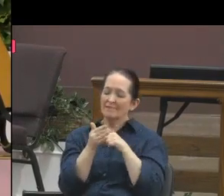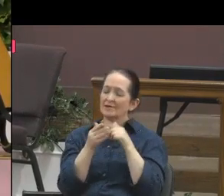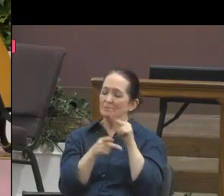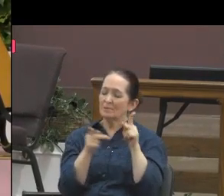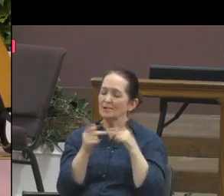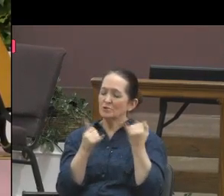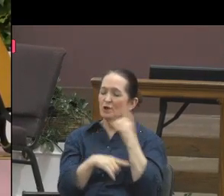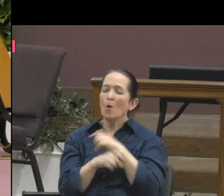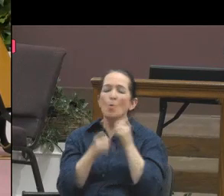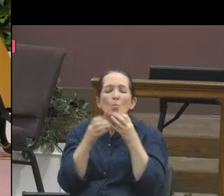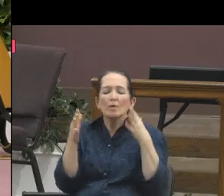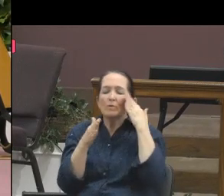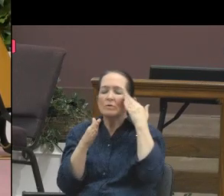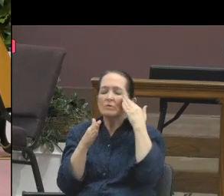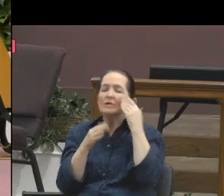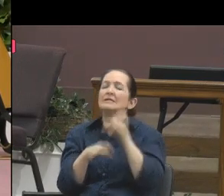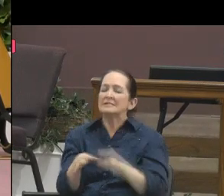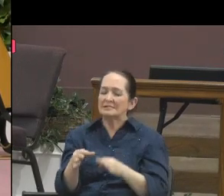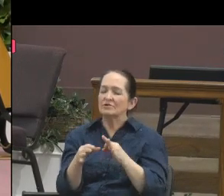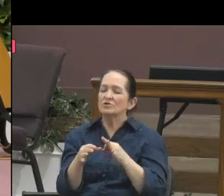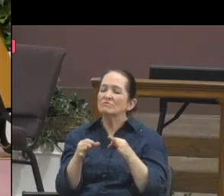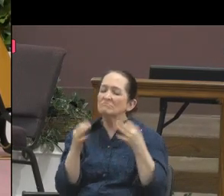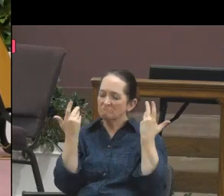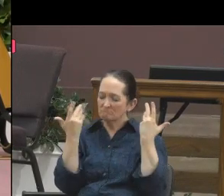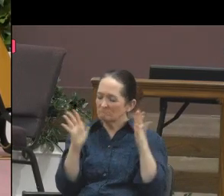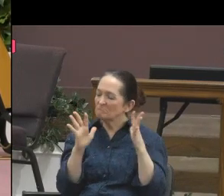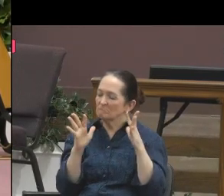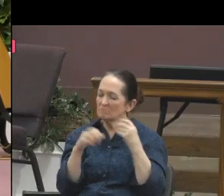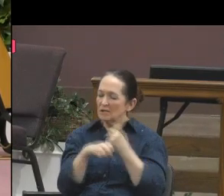today without knowing the decision they have made.